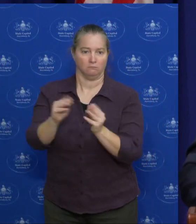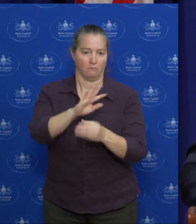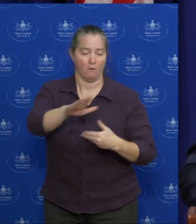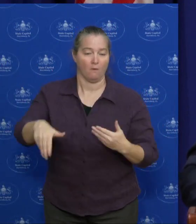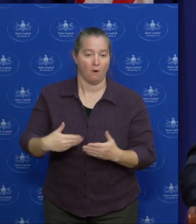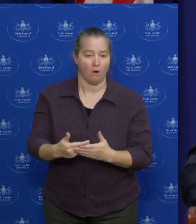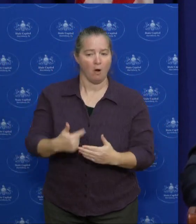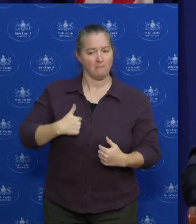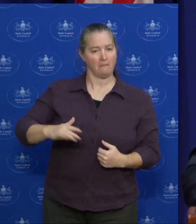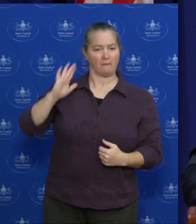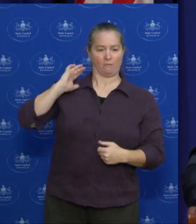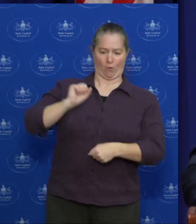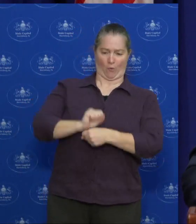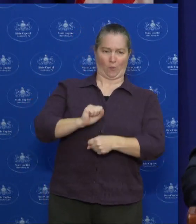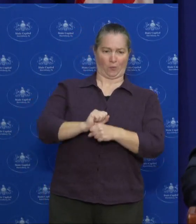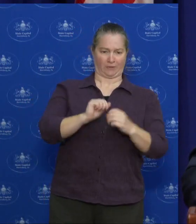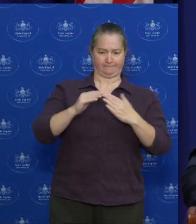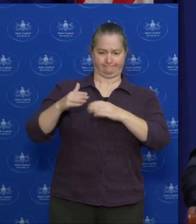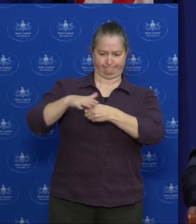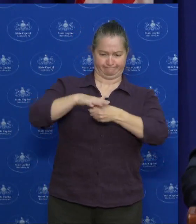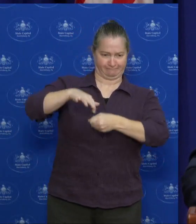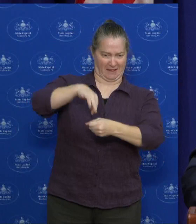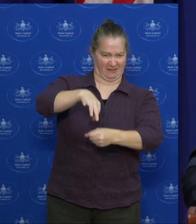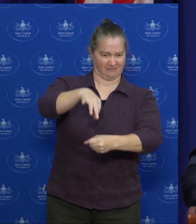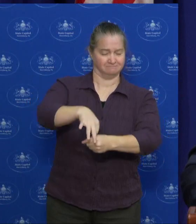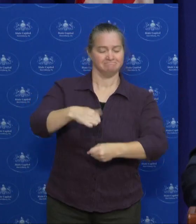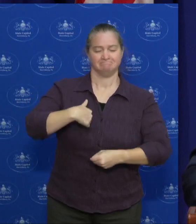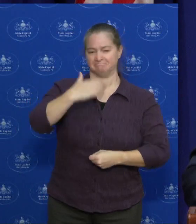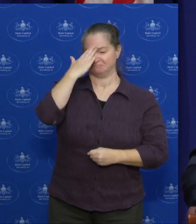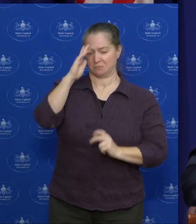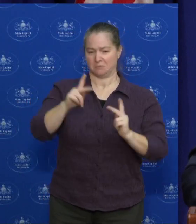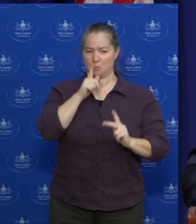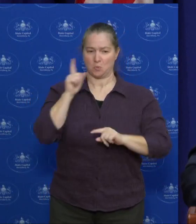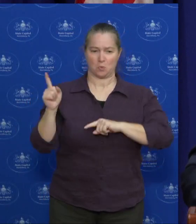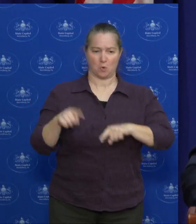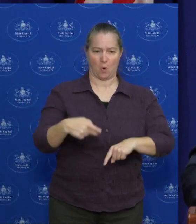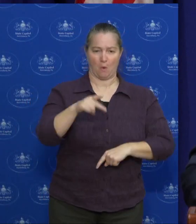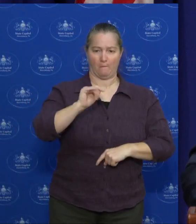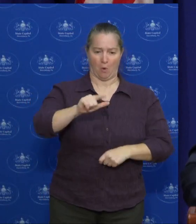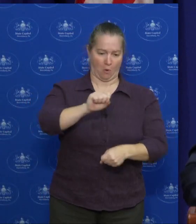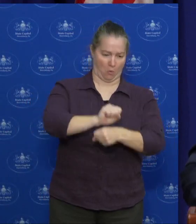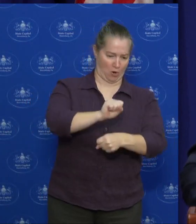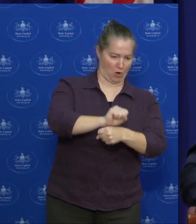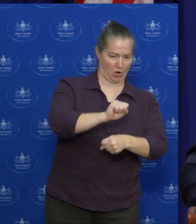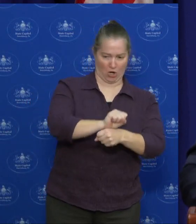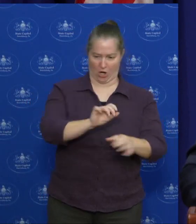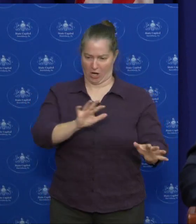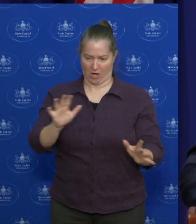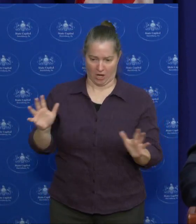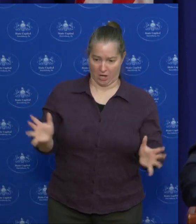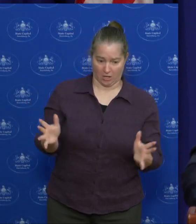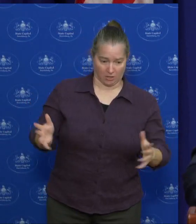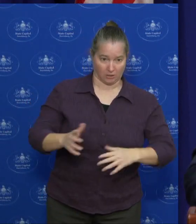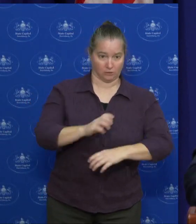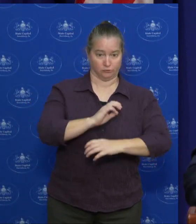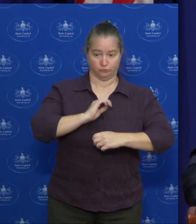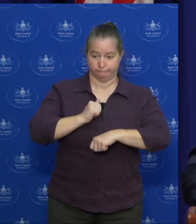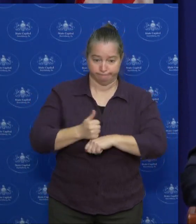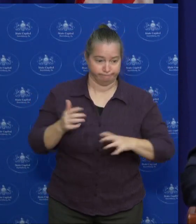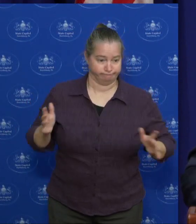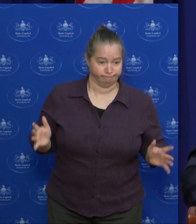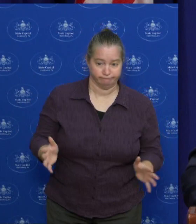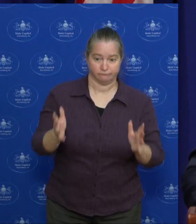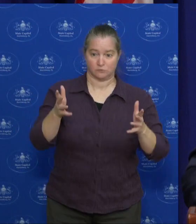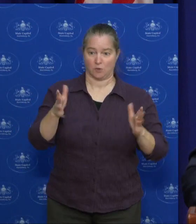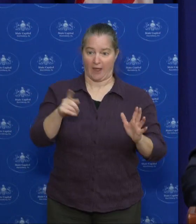know firsthand how hard poll workers and county election officials work to enable every eligible voter